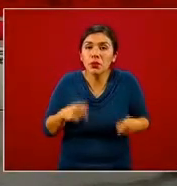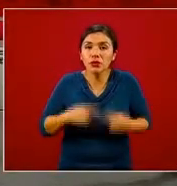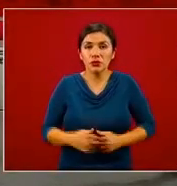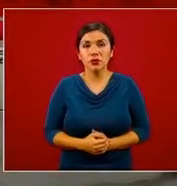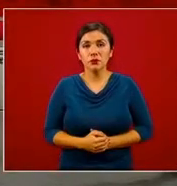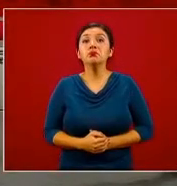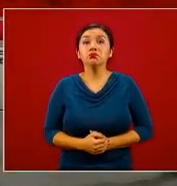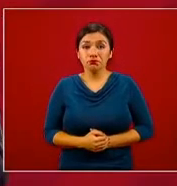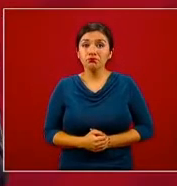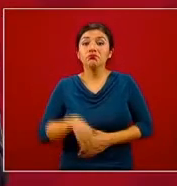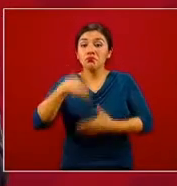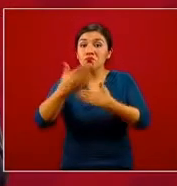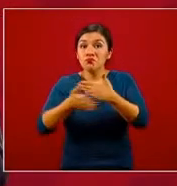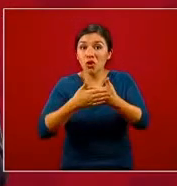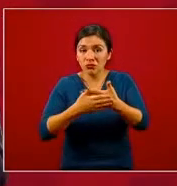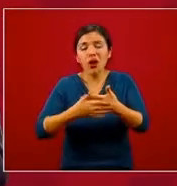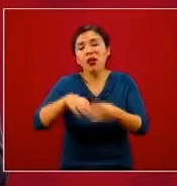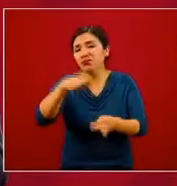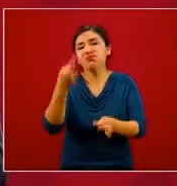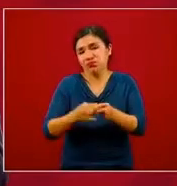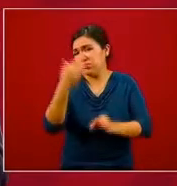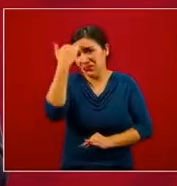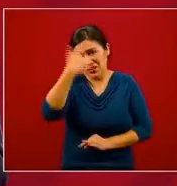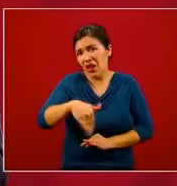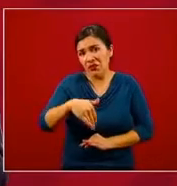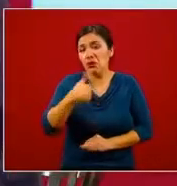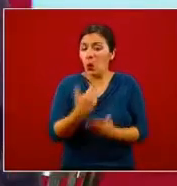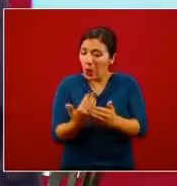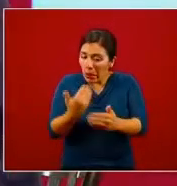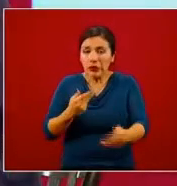Diseases, they are in the same category,